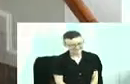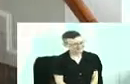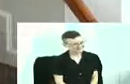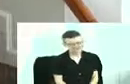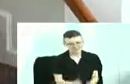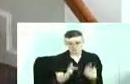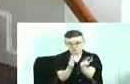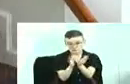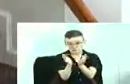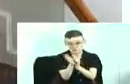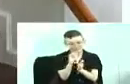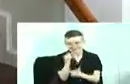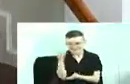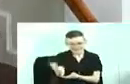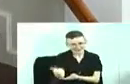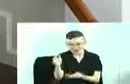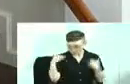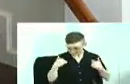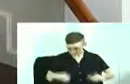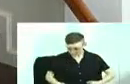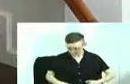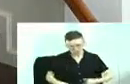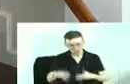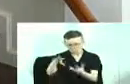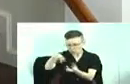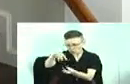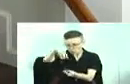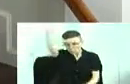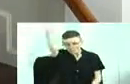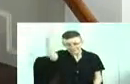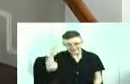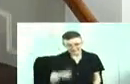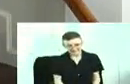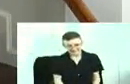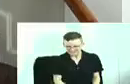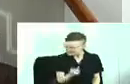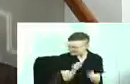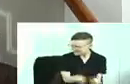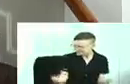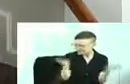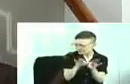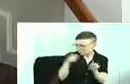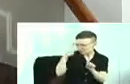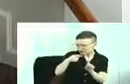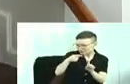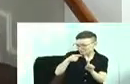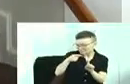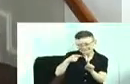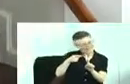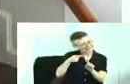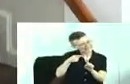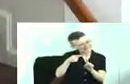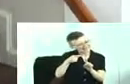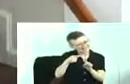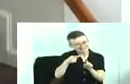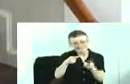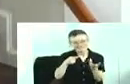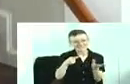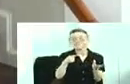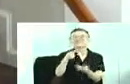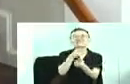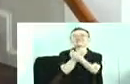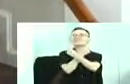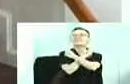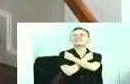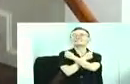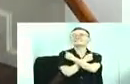Jesus is not there. The body is not there. I think that this is an important message. We will not find the love of the living God, the hope